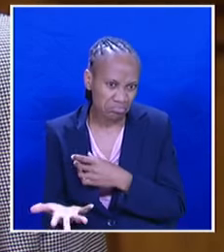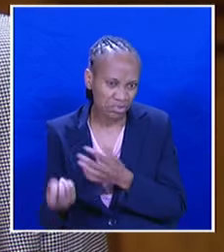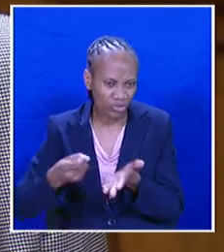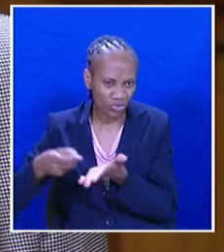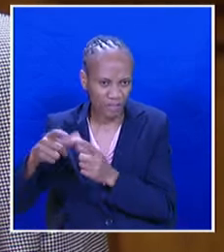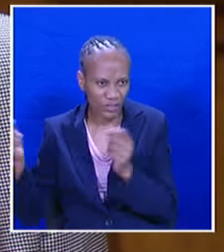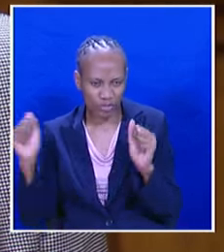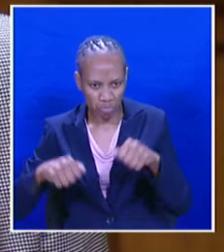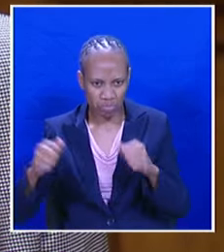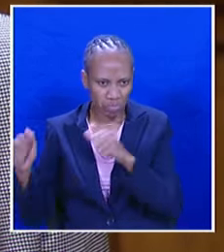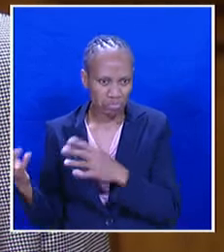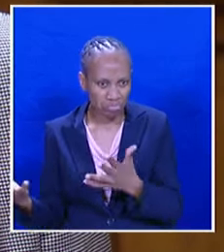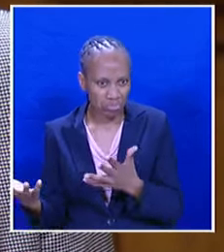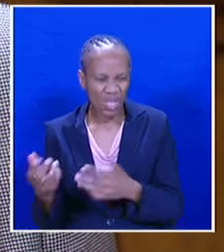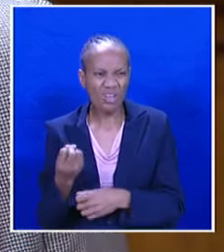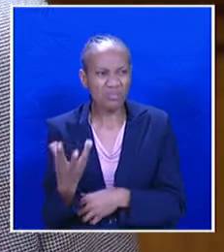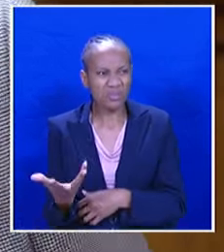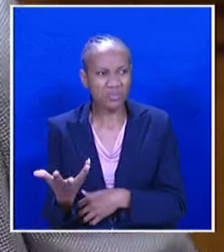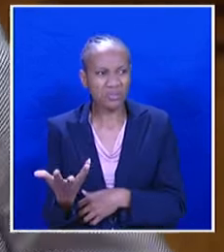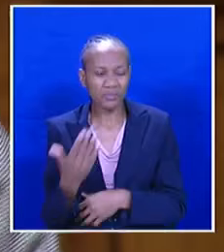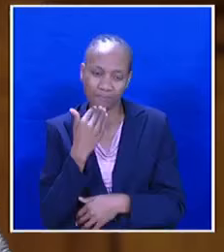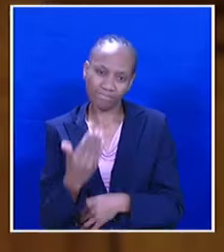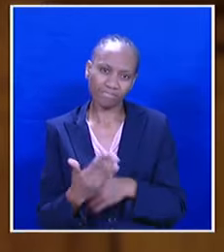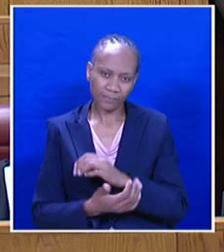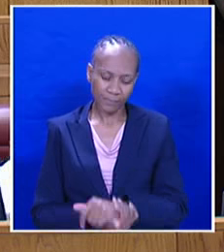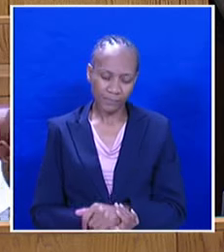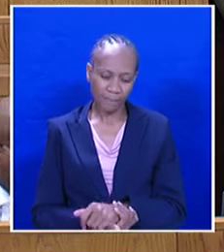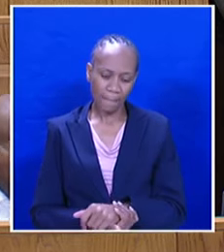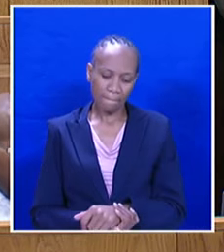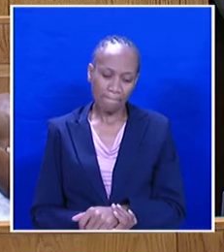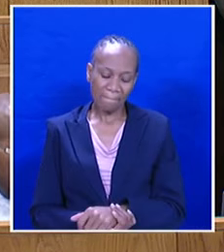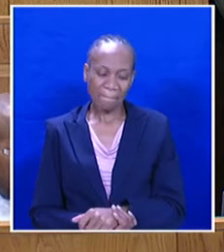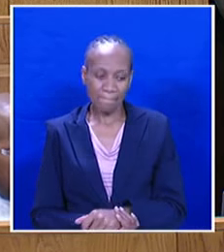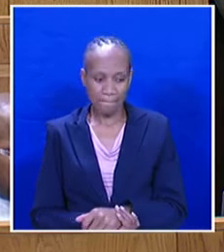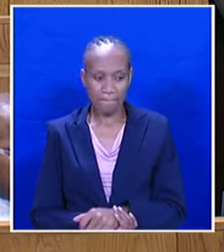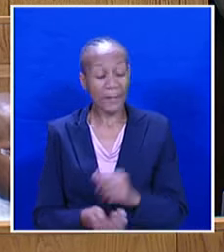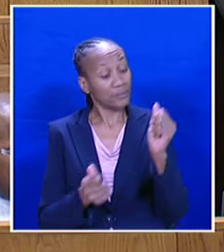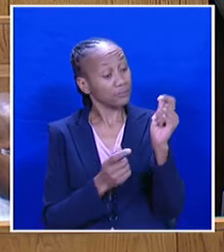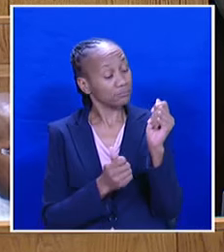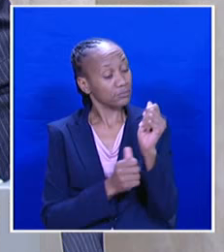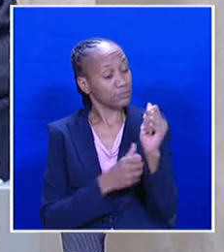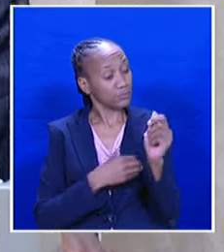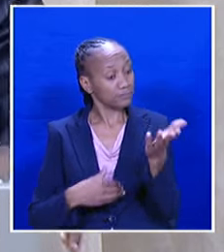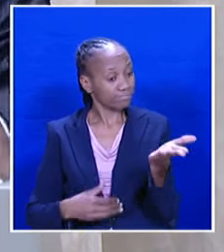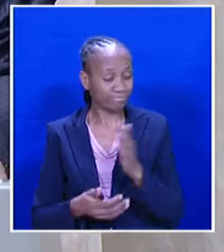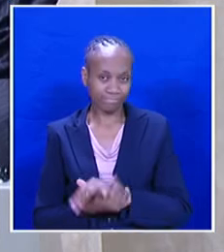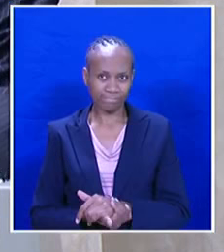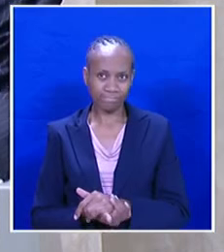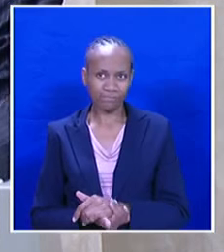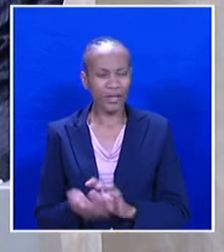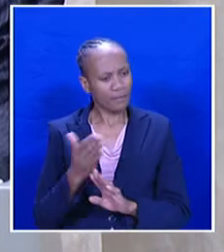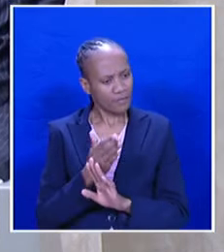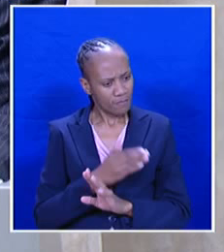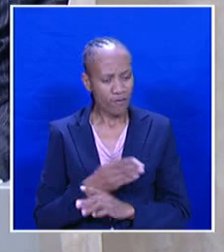energy? Thank you. Thank you. Deputy President? Honourable Chairperson, as I indicated, this evaluation